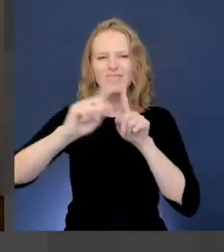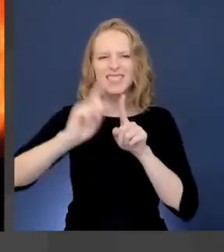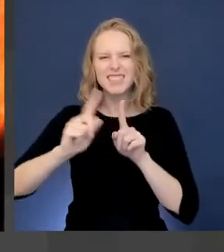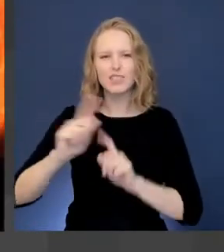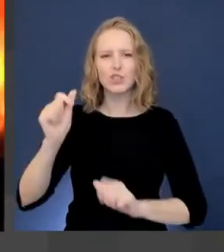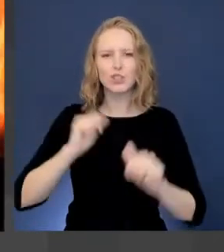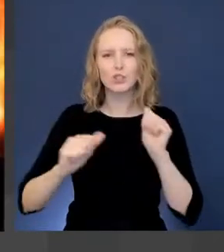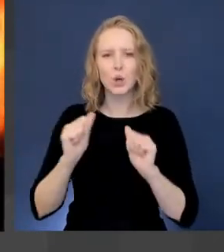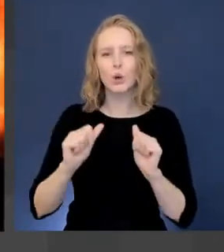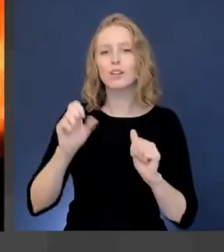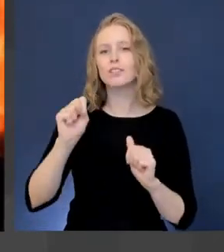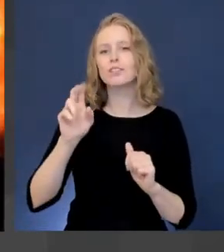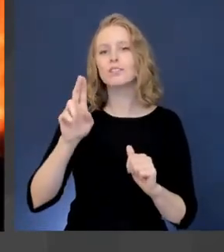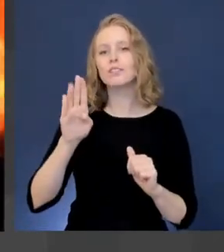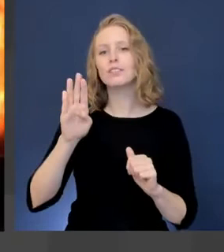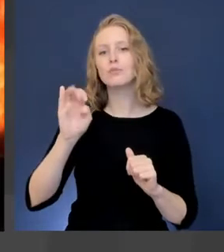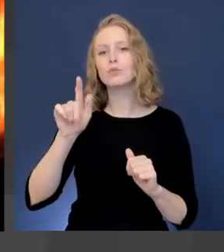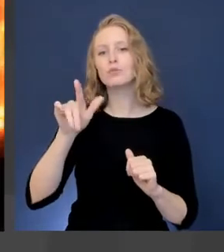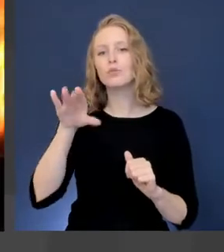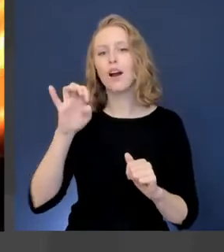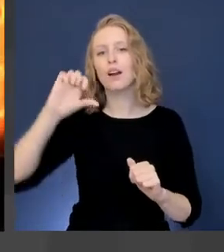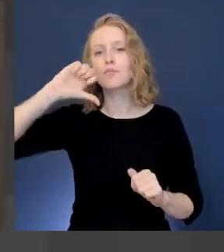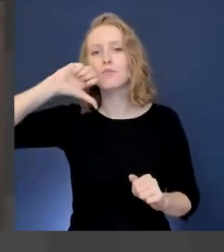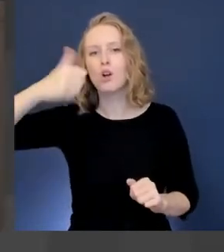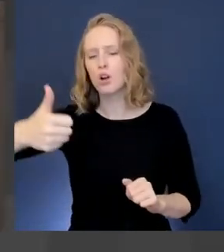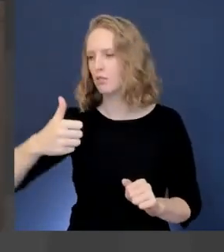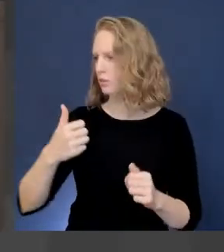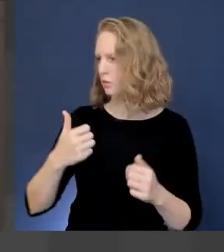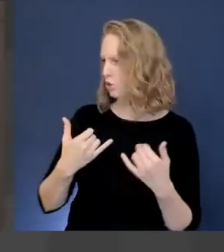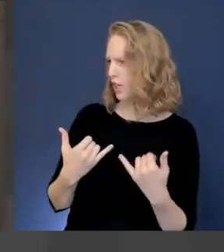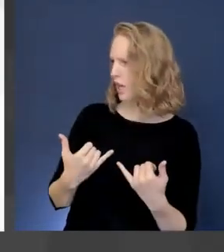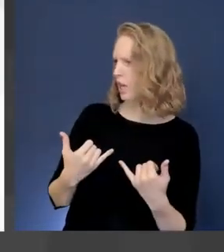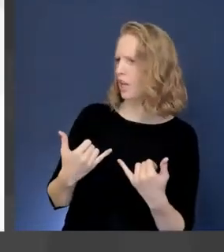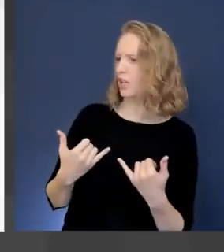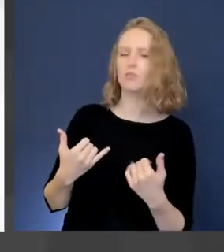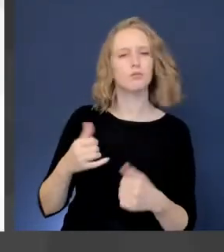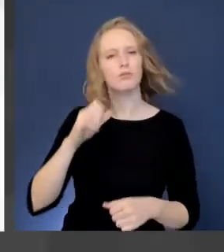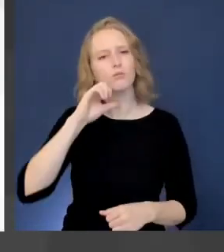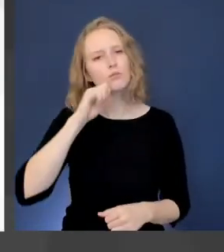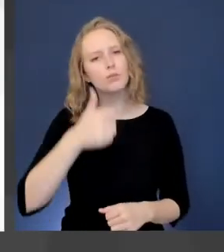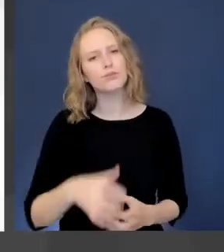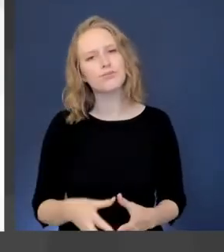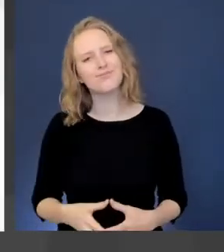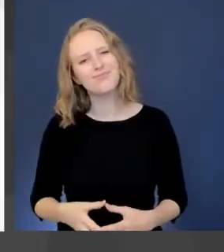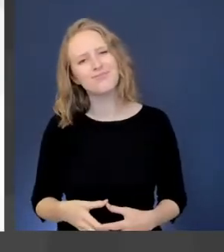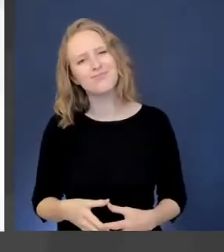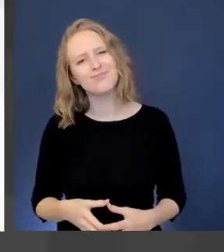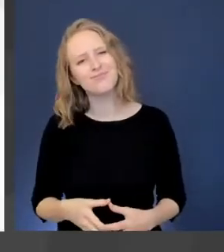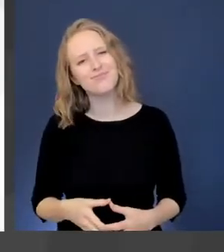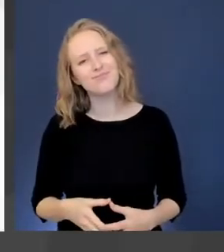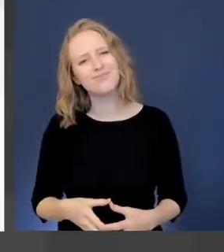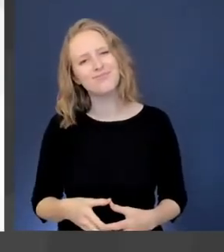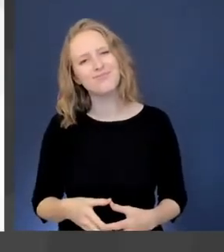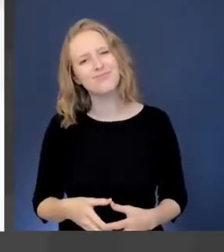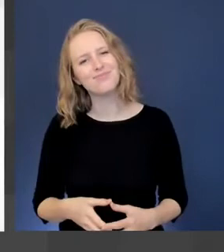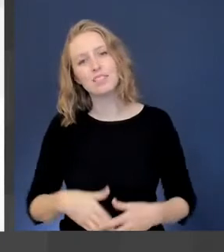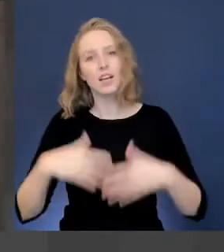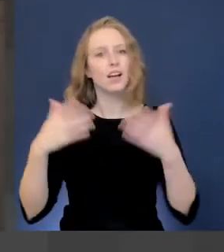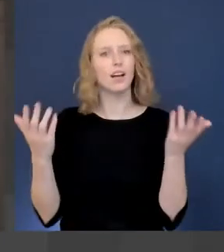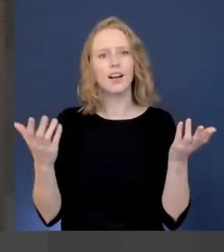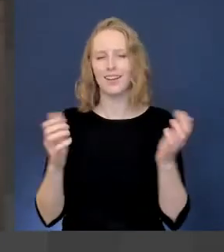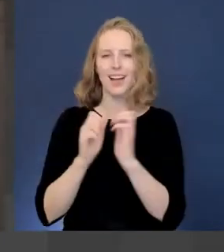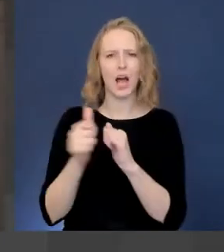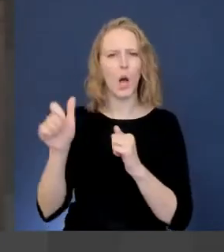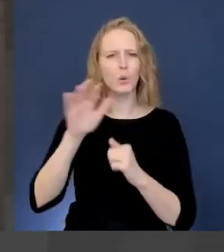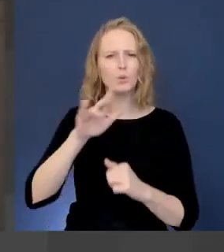tomorrow. Don't you mean subscribe today? No. How do you spell Minecraft?